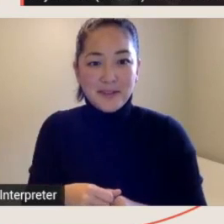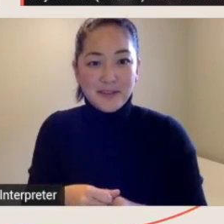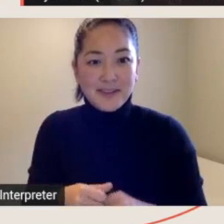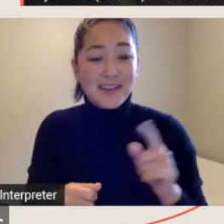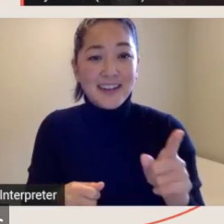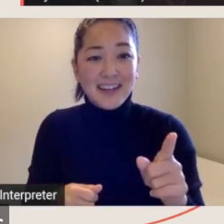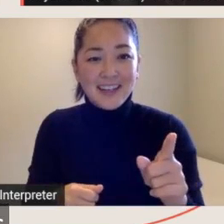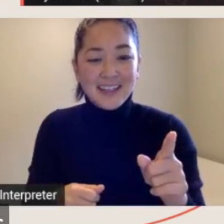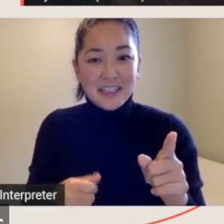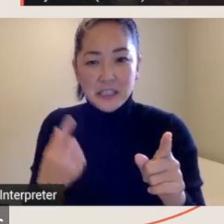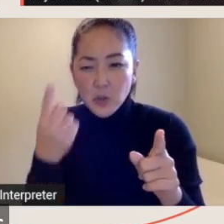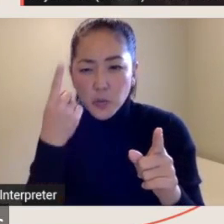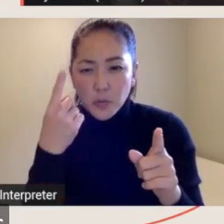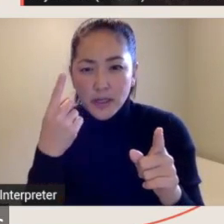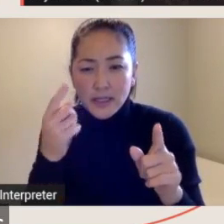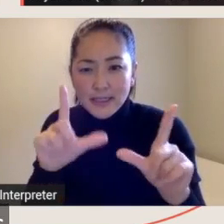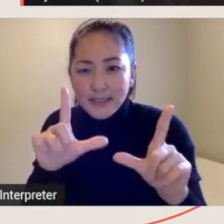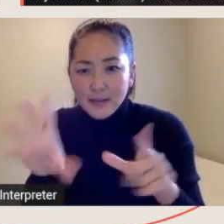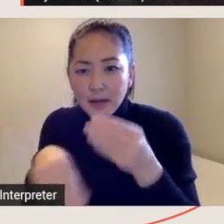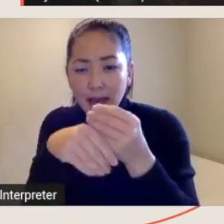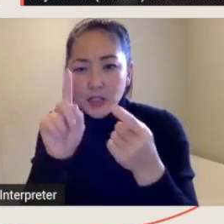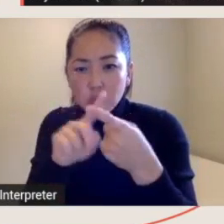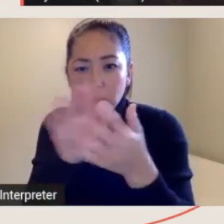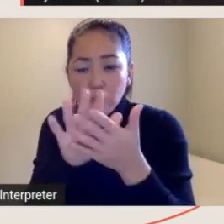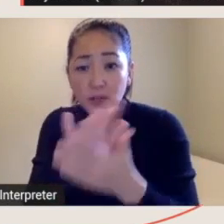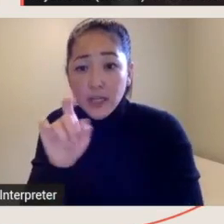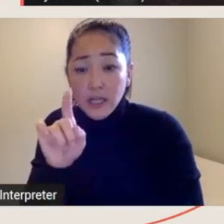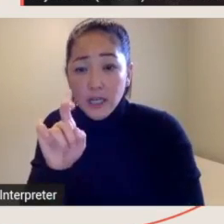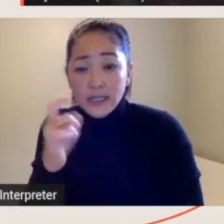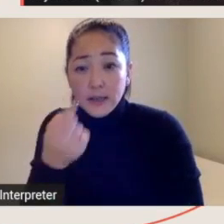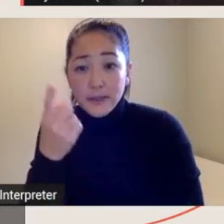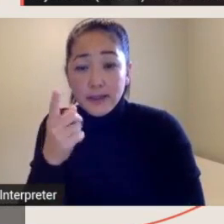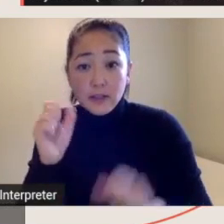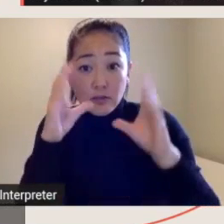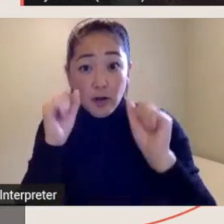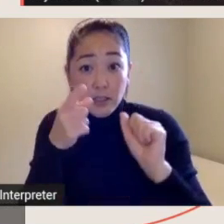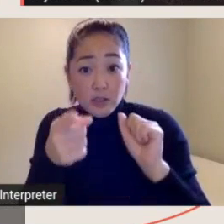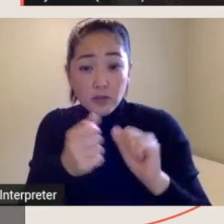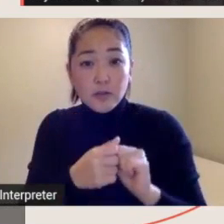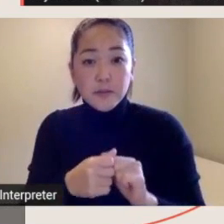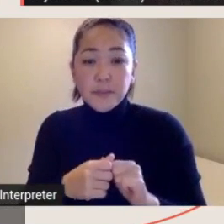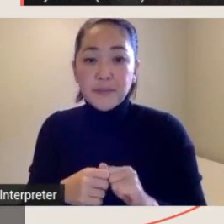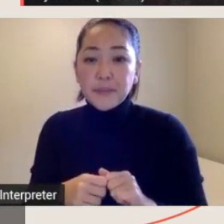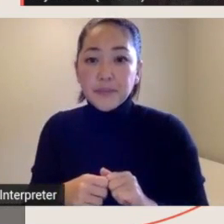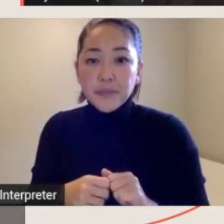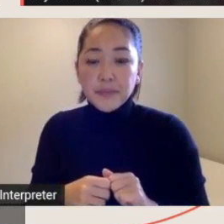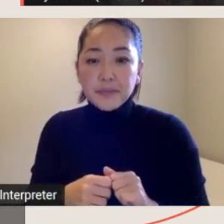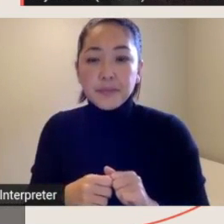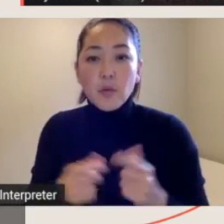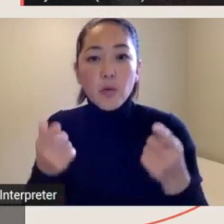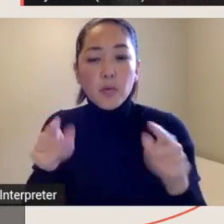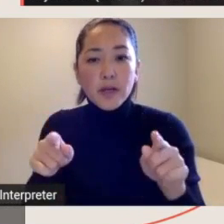Oh, sorry. I was just going to ask, did one of those scenes make it into the film? A scene that surprised you? That? Yeah, actually, the scene